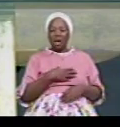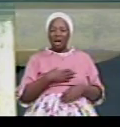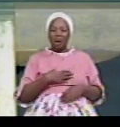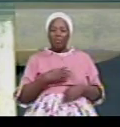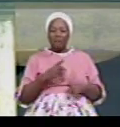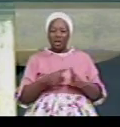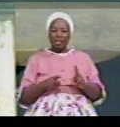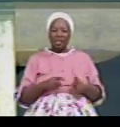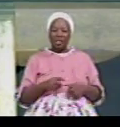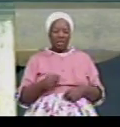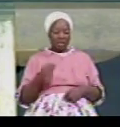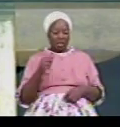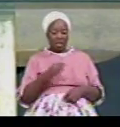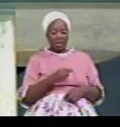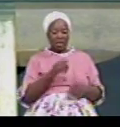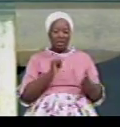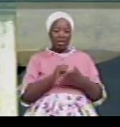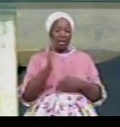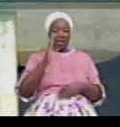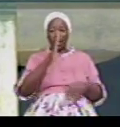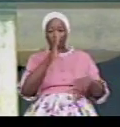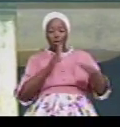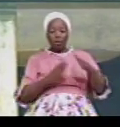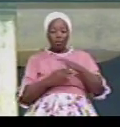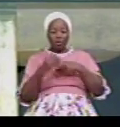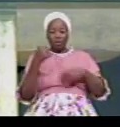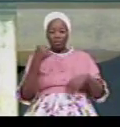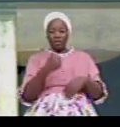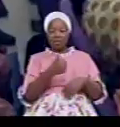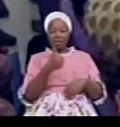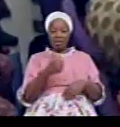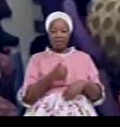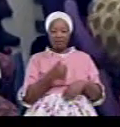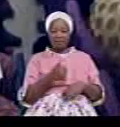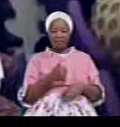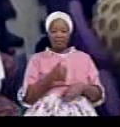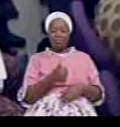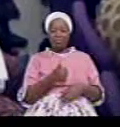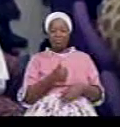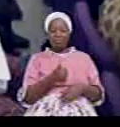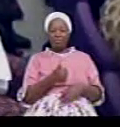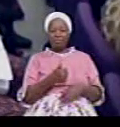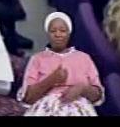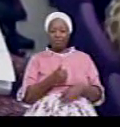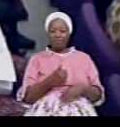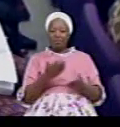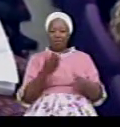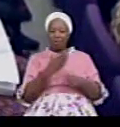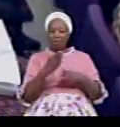shall humble himself, I'm waiting for you,